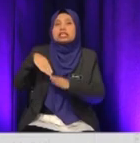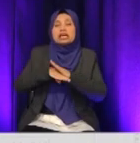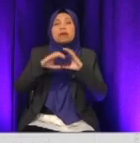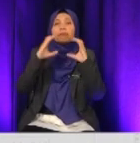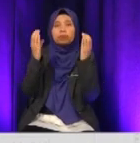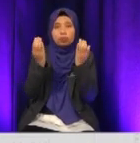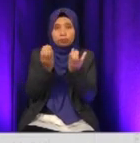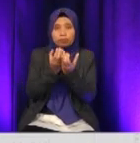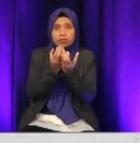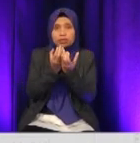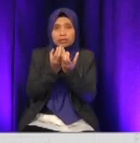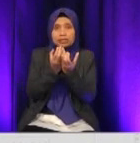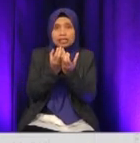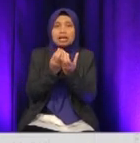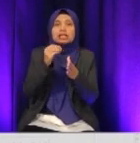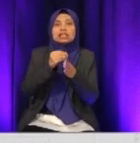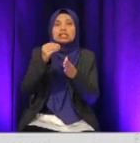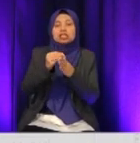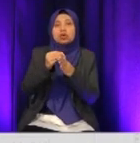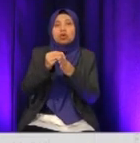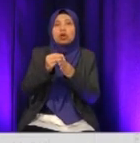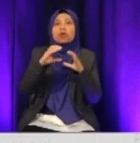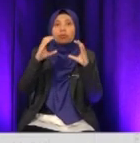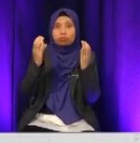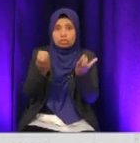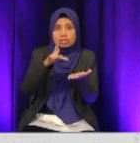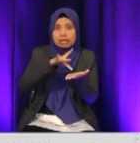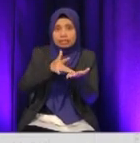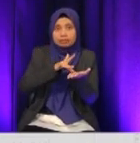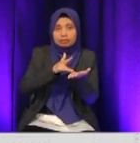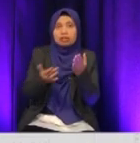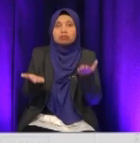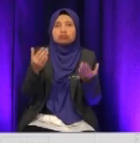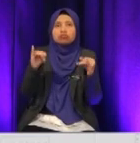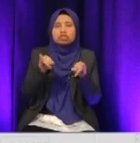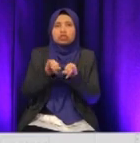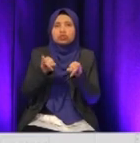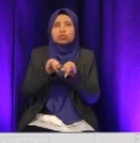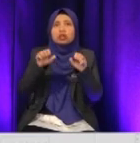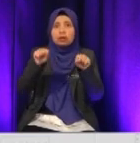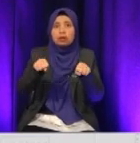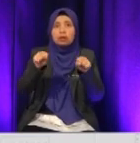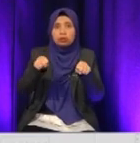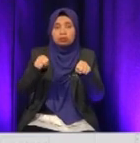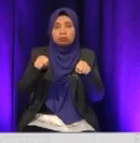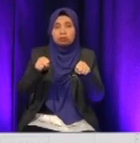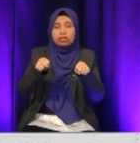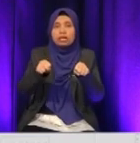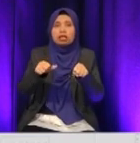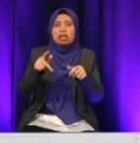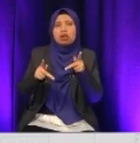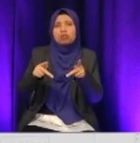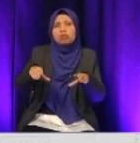garden or youth center. Some tasks might involve clearing rubbish from an area, for example, whereas others